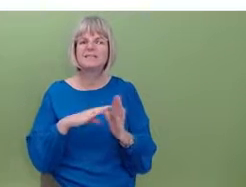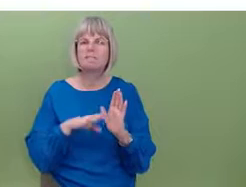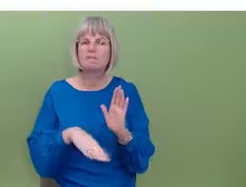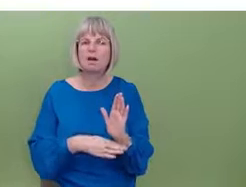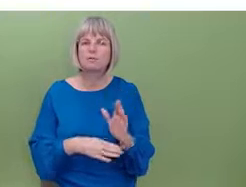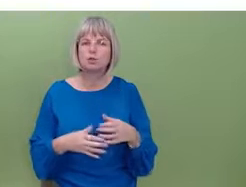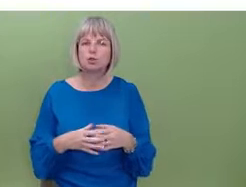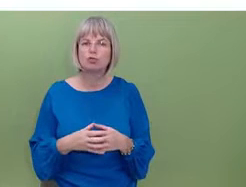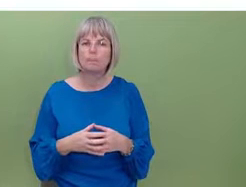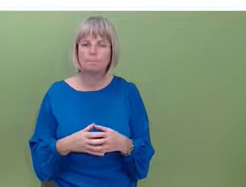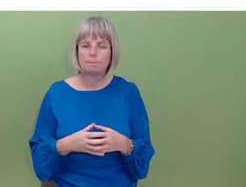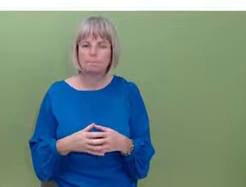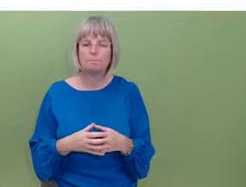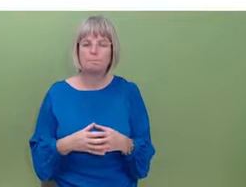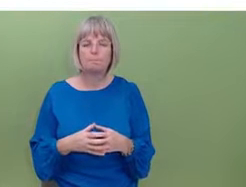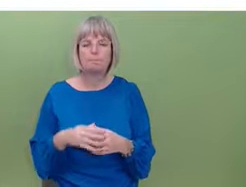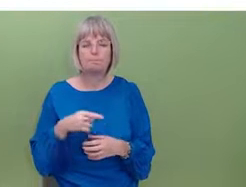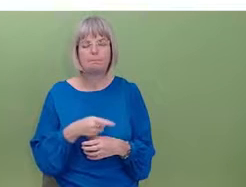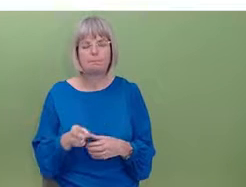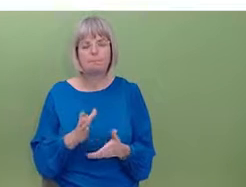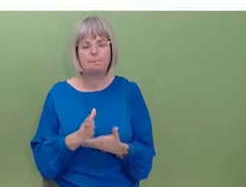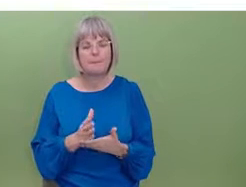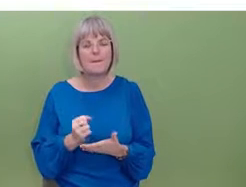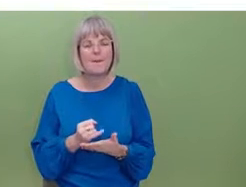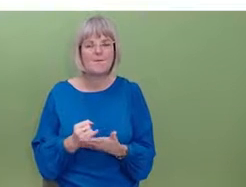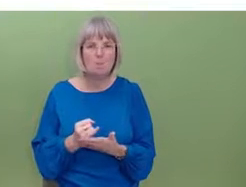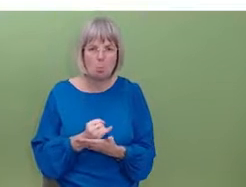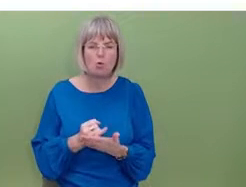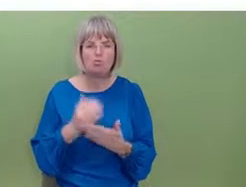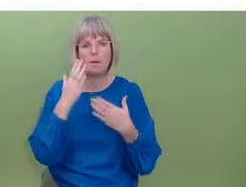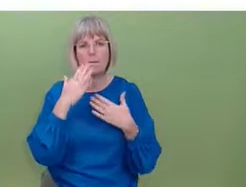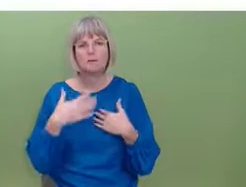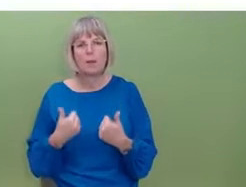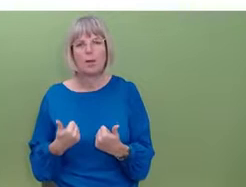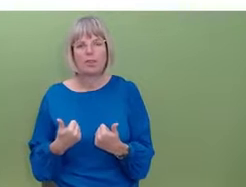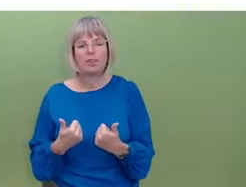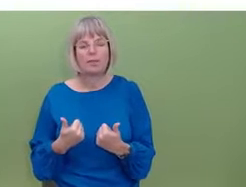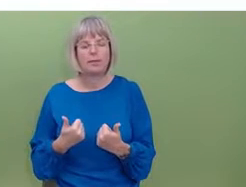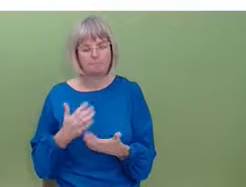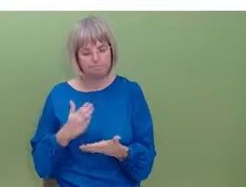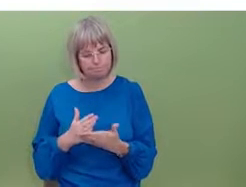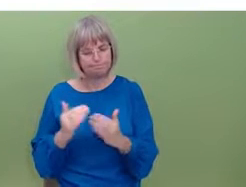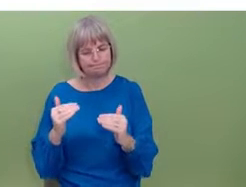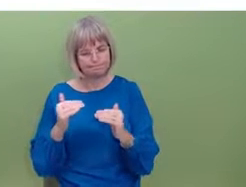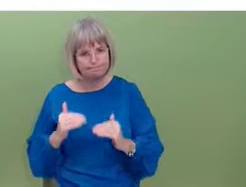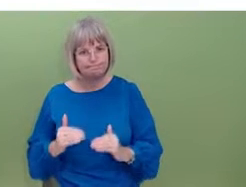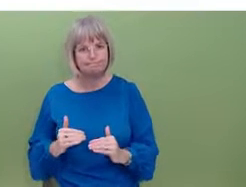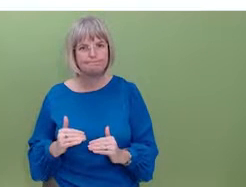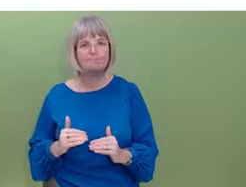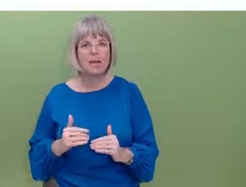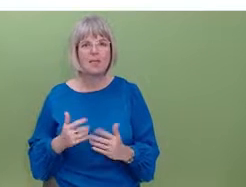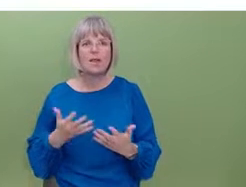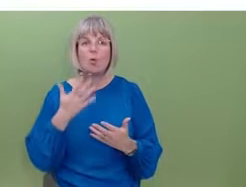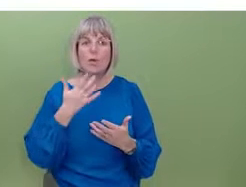have poorer mental health and a bigger response. And as the lockdown progresses,